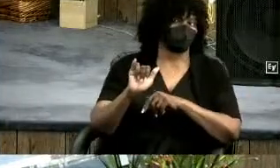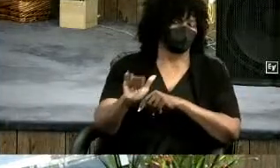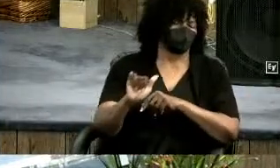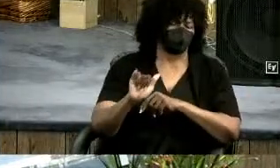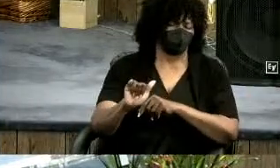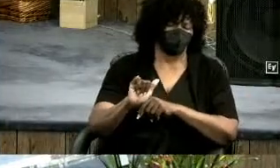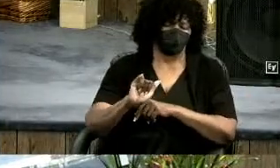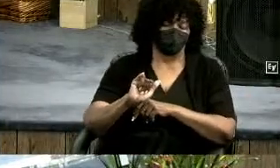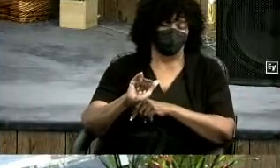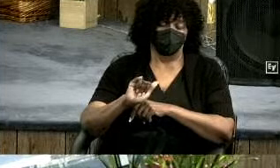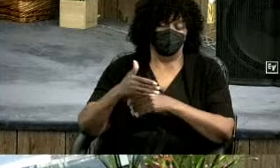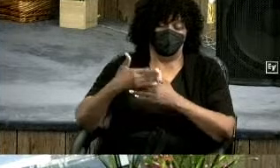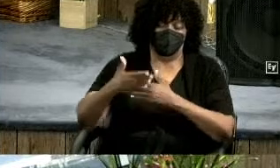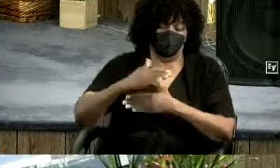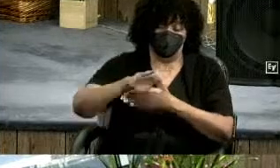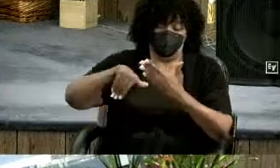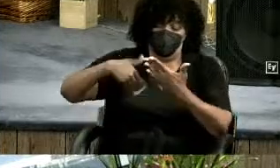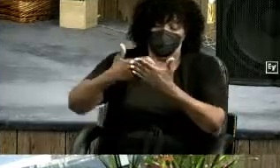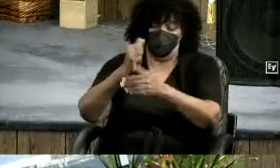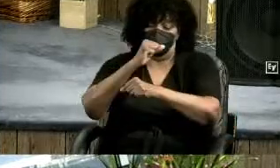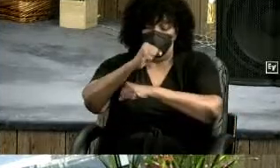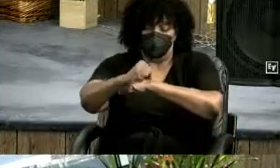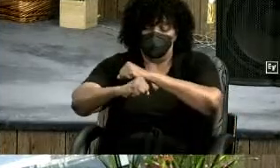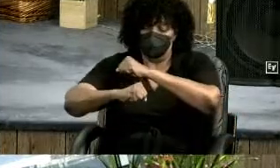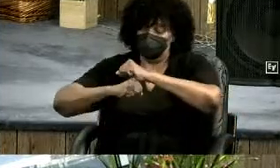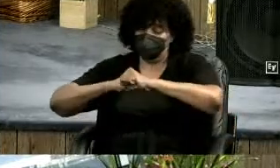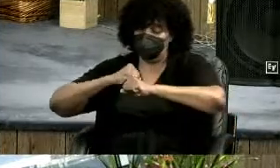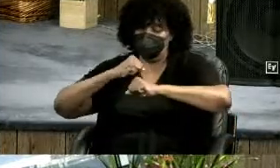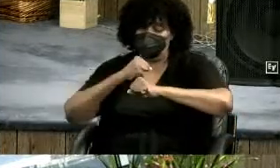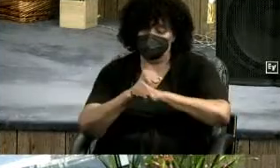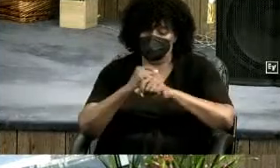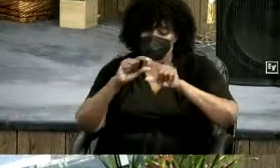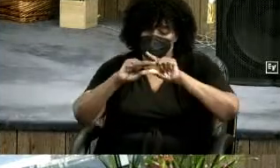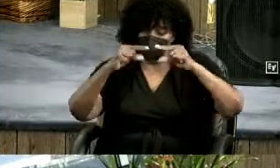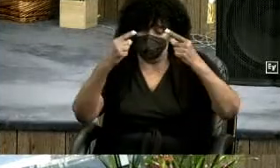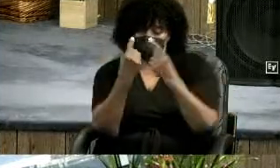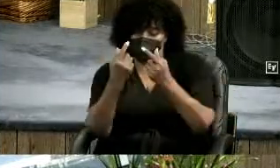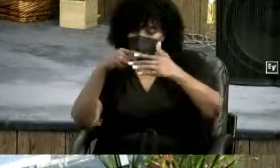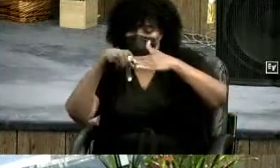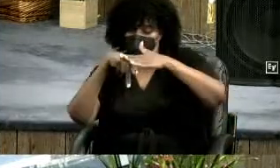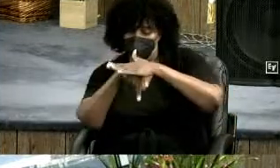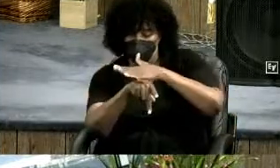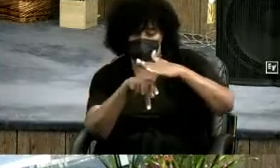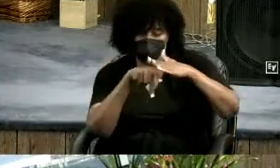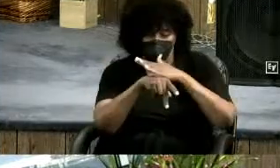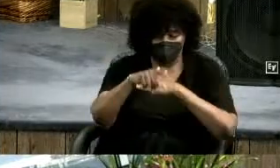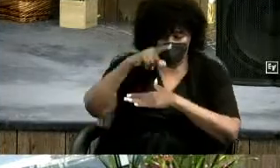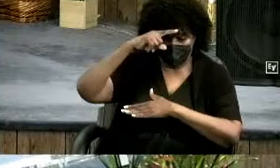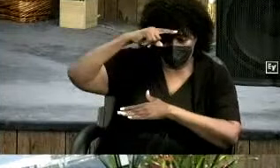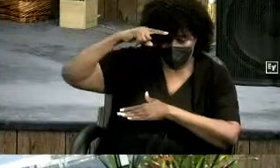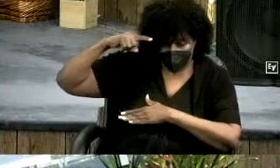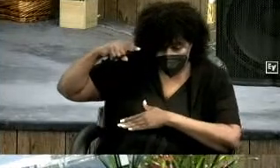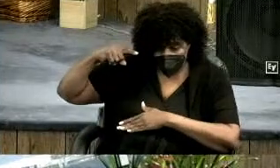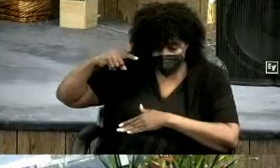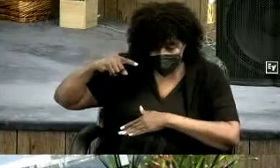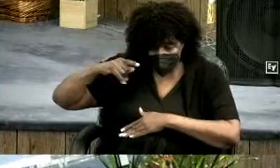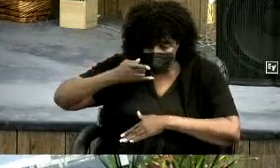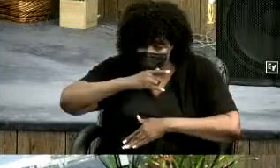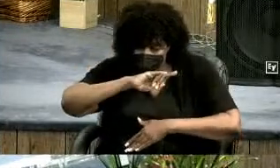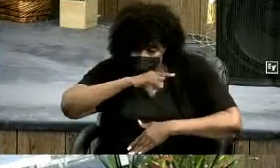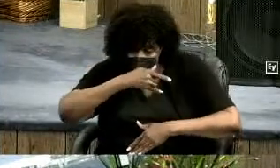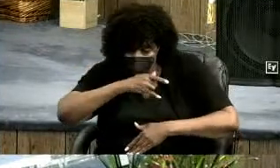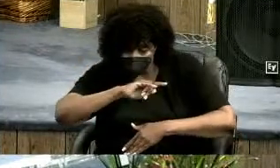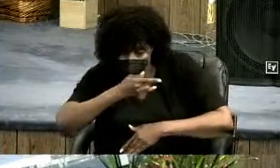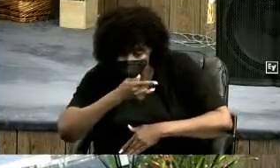Still, after all these years, gangbangers are killing little black kids with stray bullets, and somehow